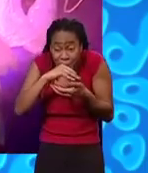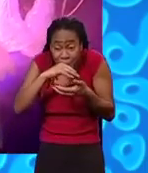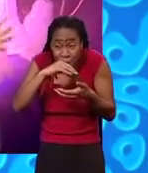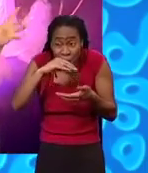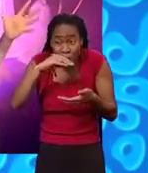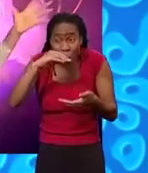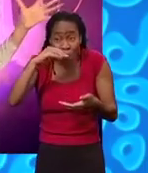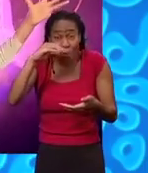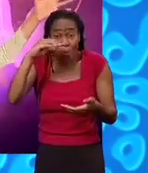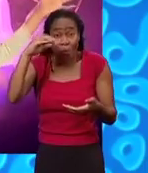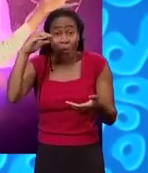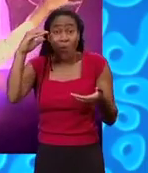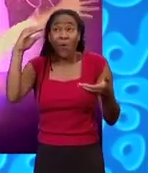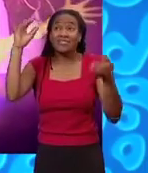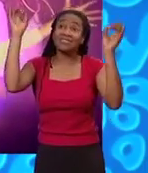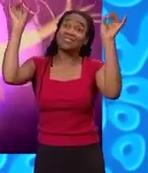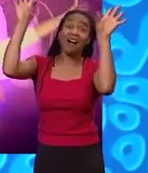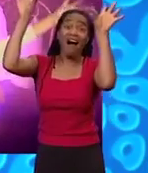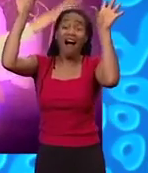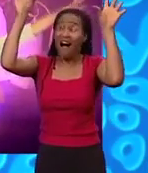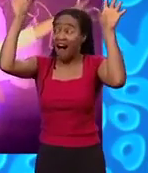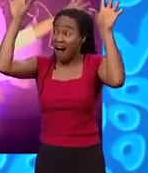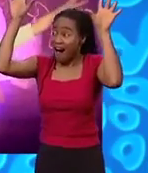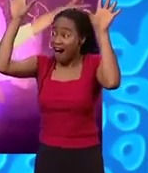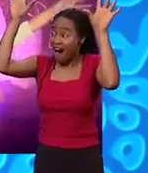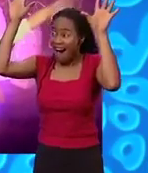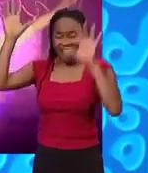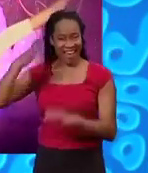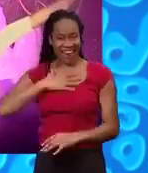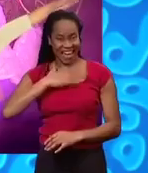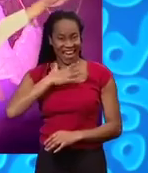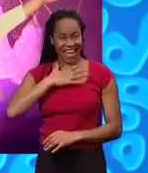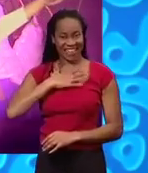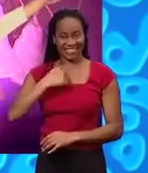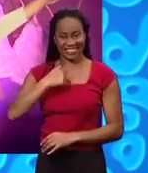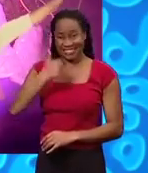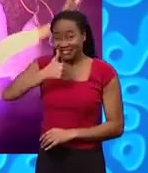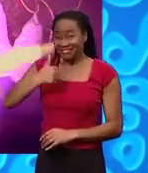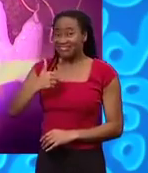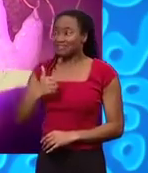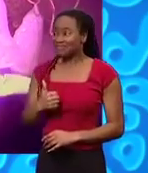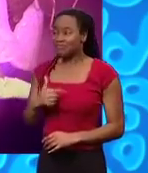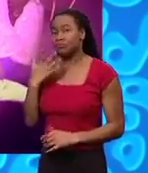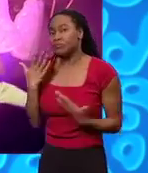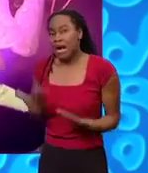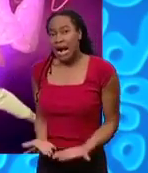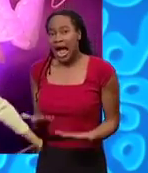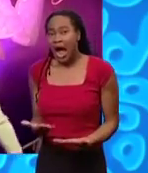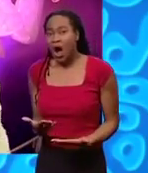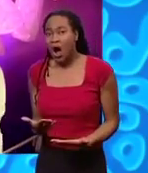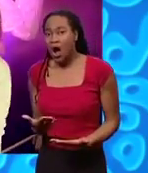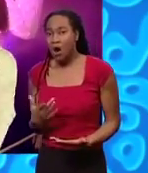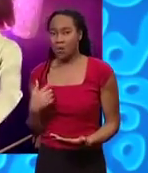reach out into a star. I like this. Yes. And now let's do some